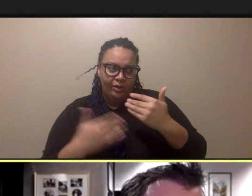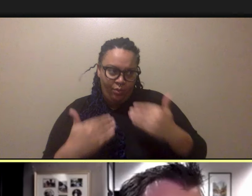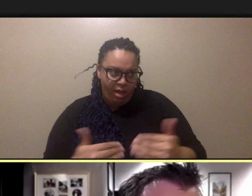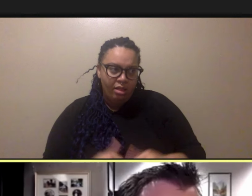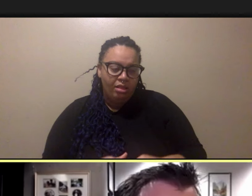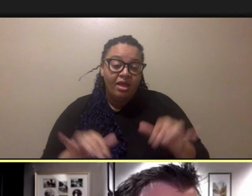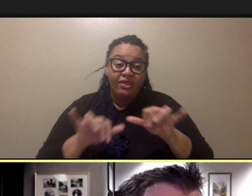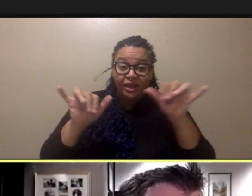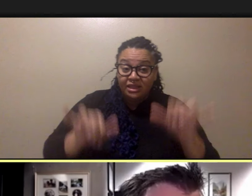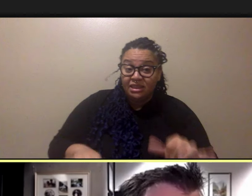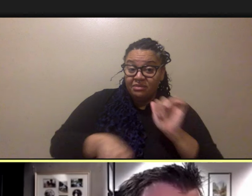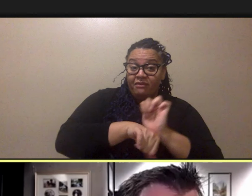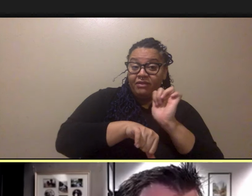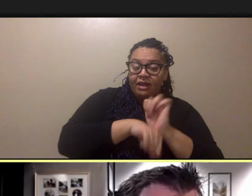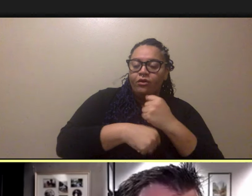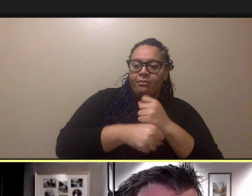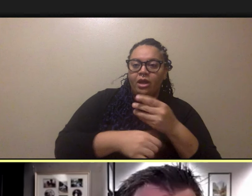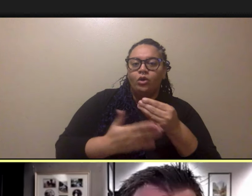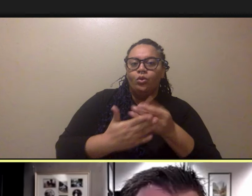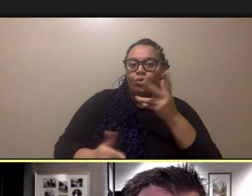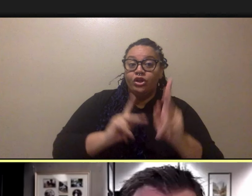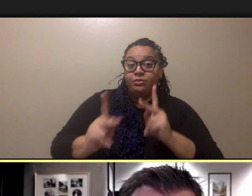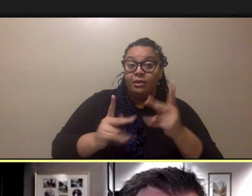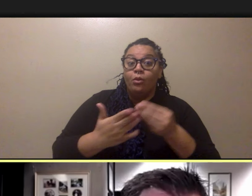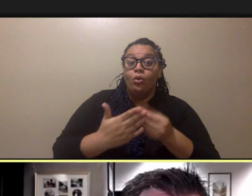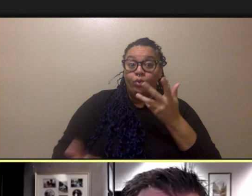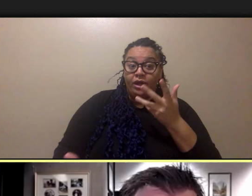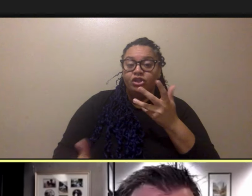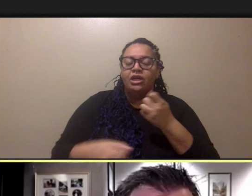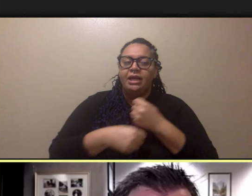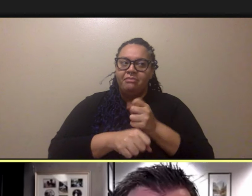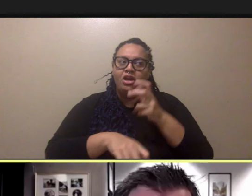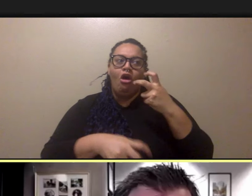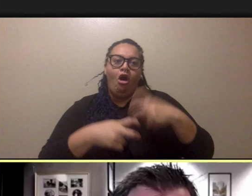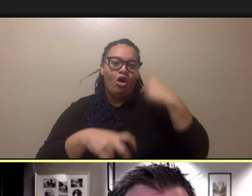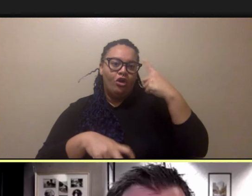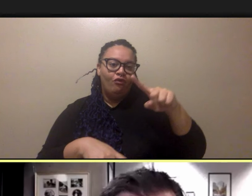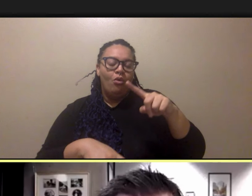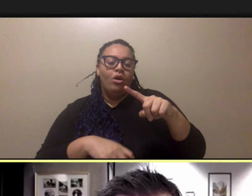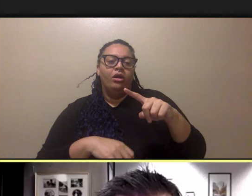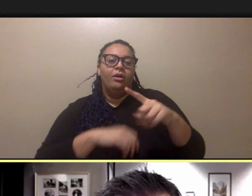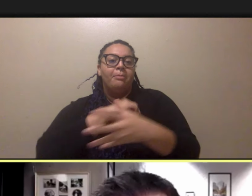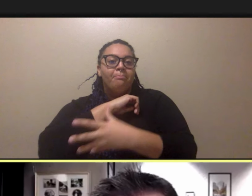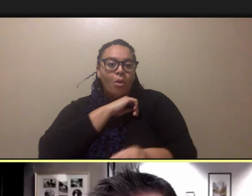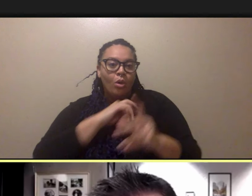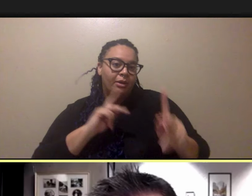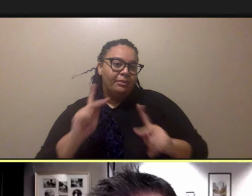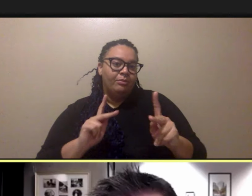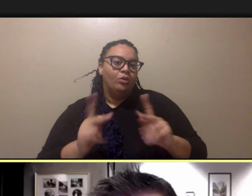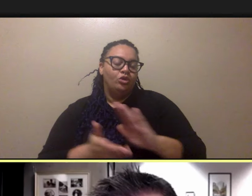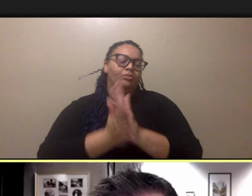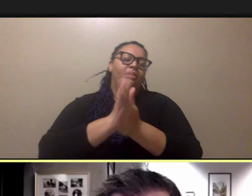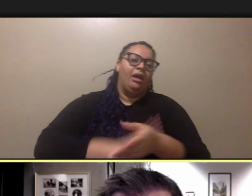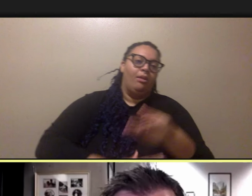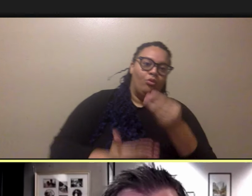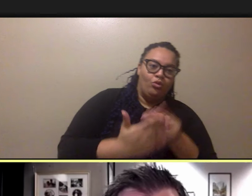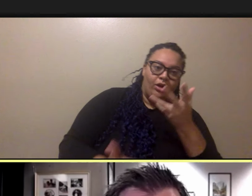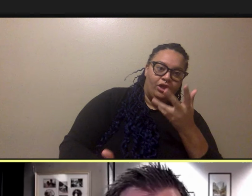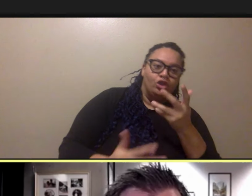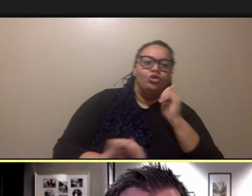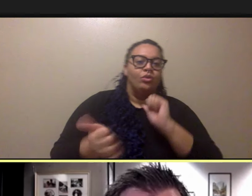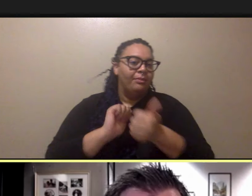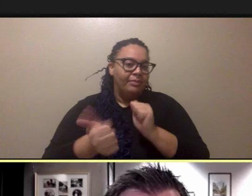The system of labor made the rich people richer and made it very hard for the poor and the middle classes to really compete. And to